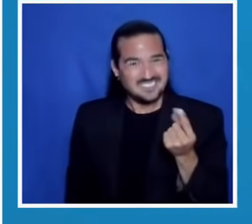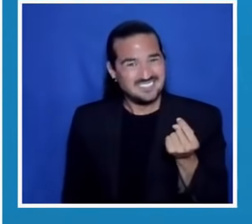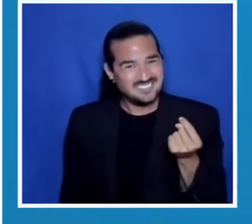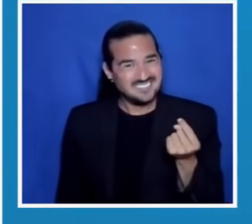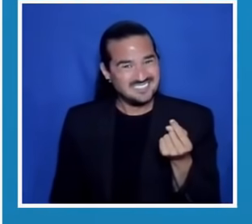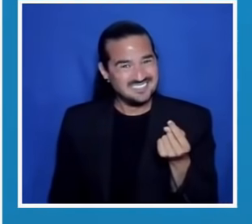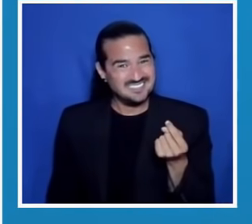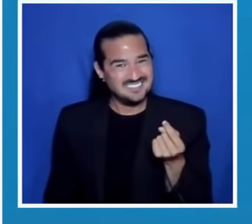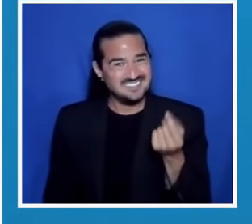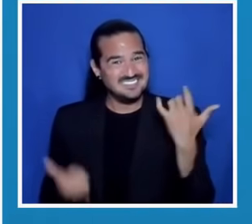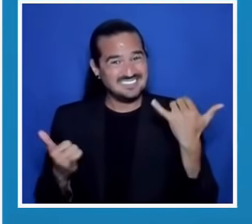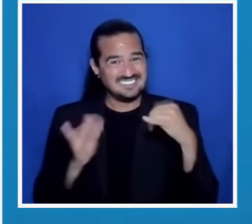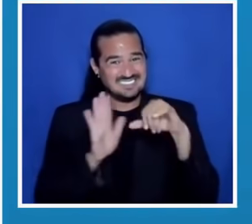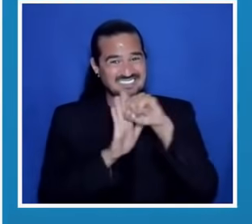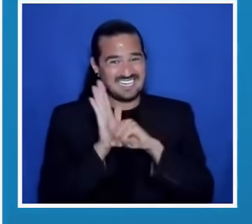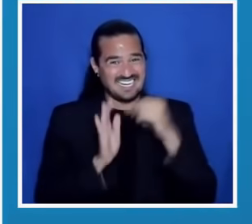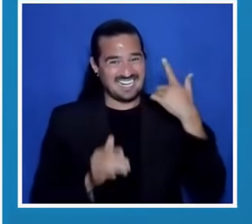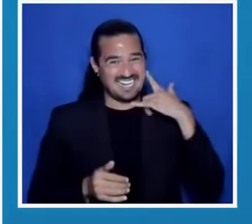though, any of you